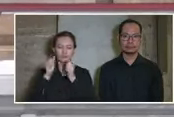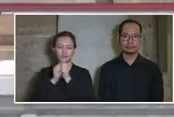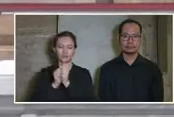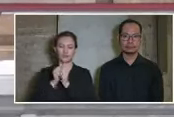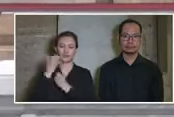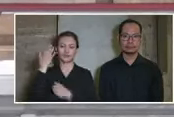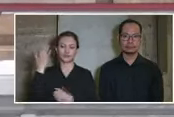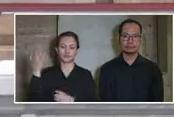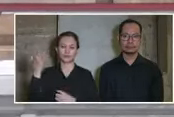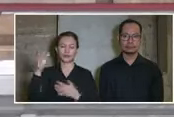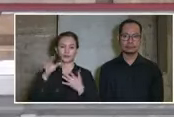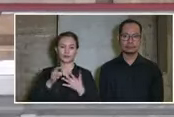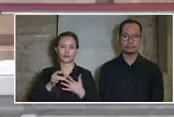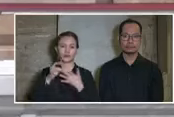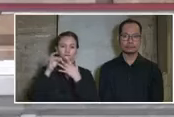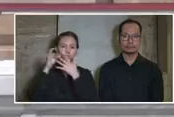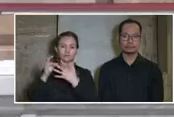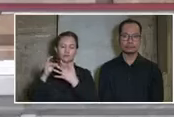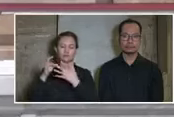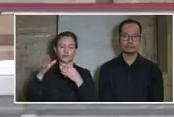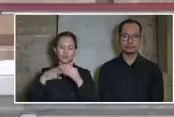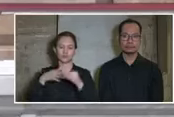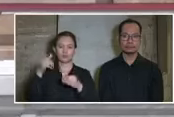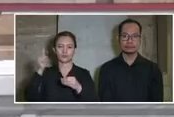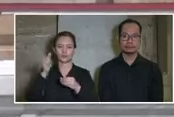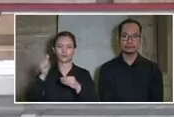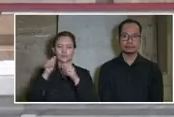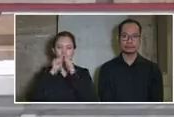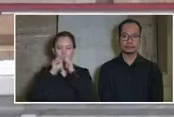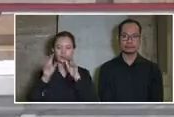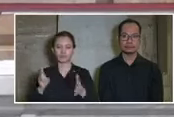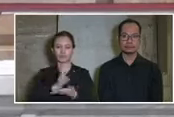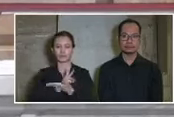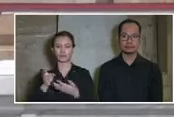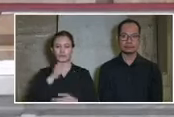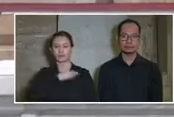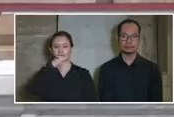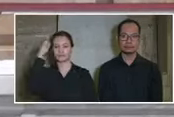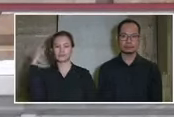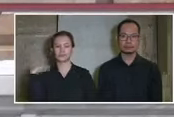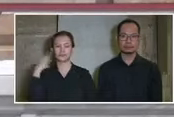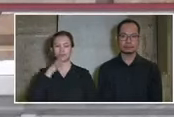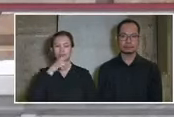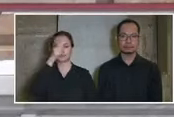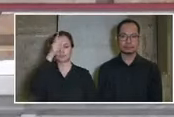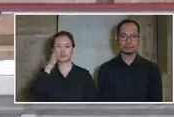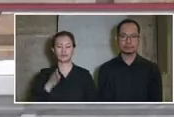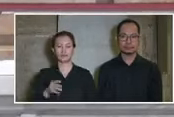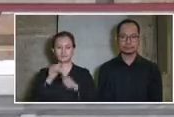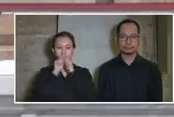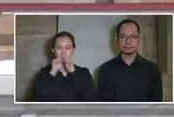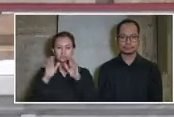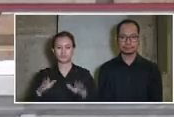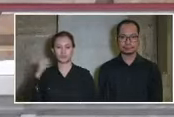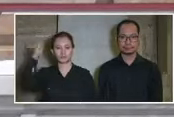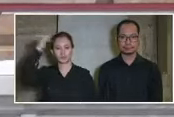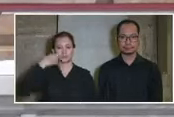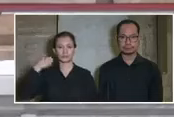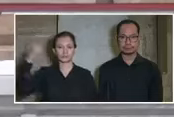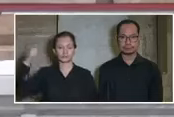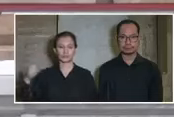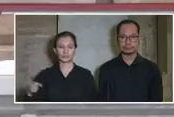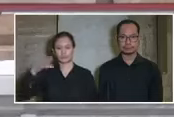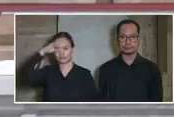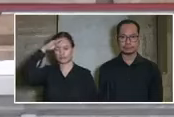elect, especially with the most blessed Virgin Mary, Mother of God, with blessed Joseph, her